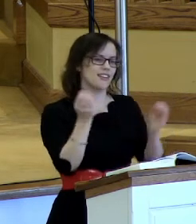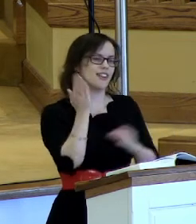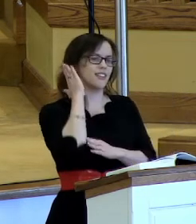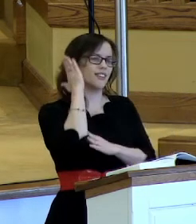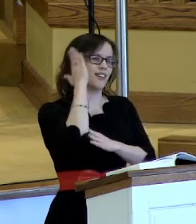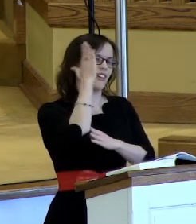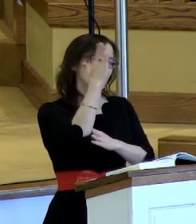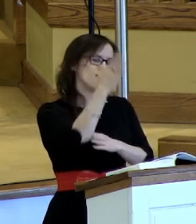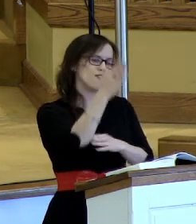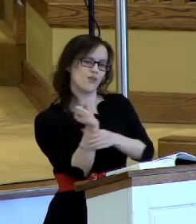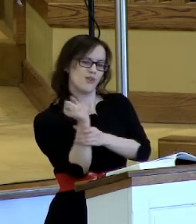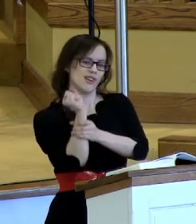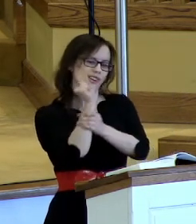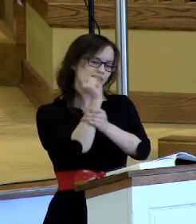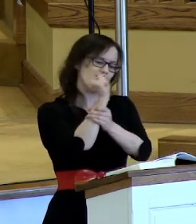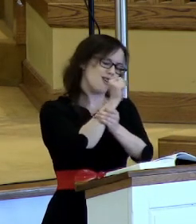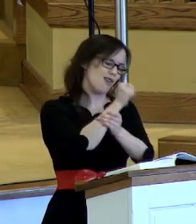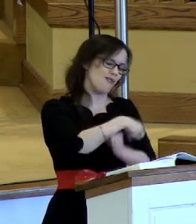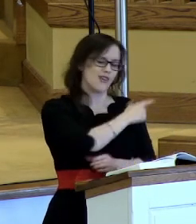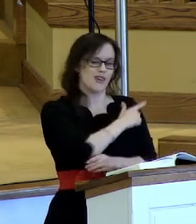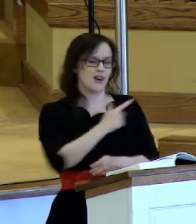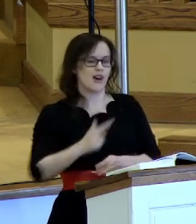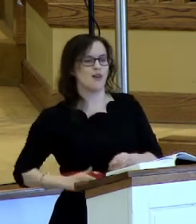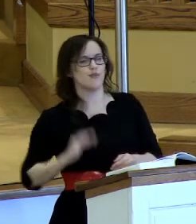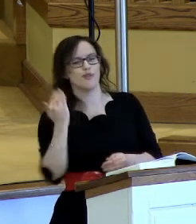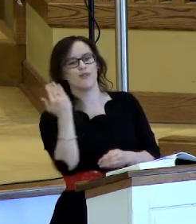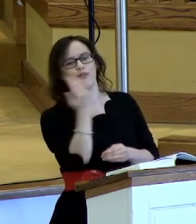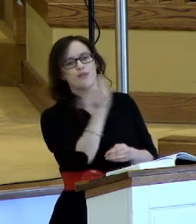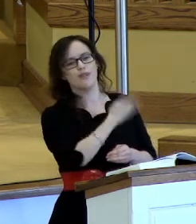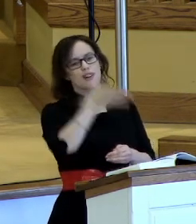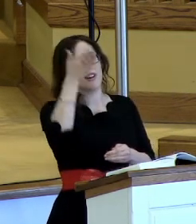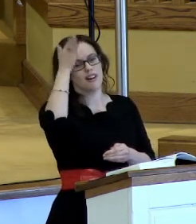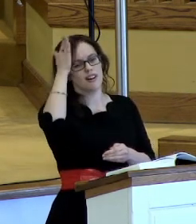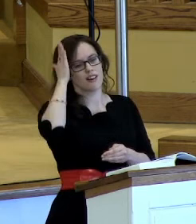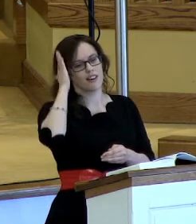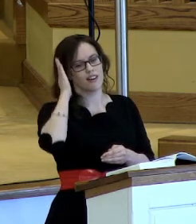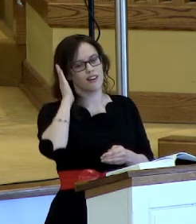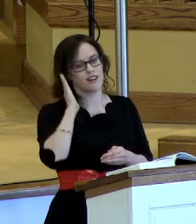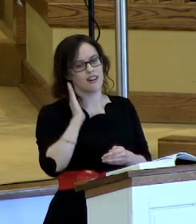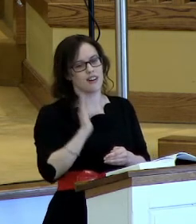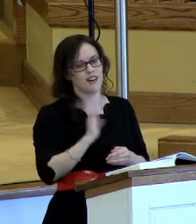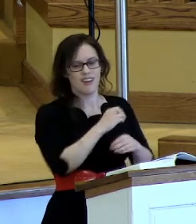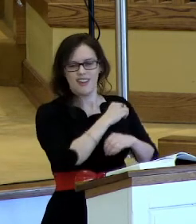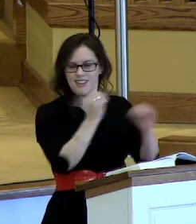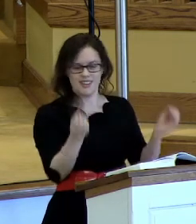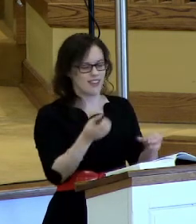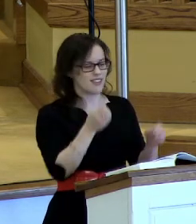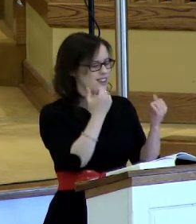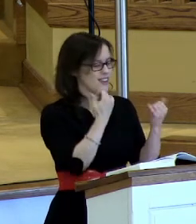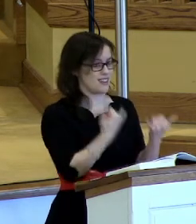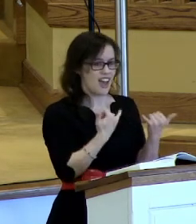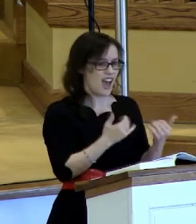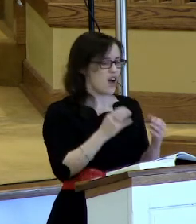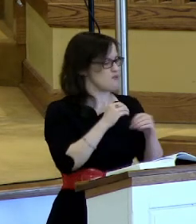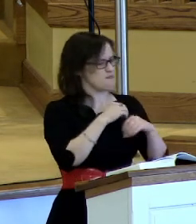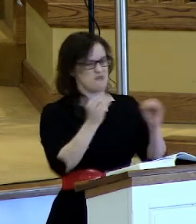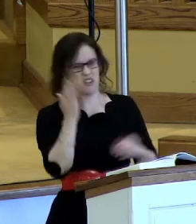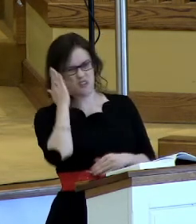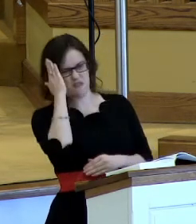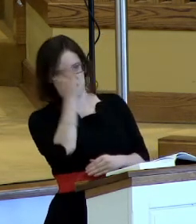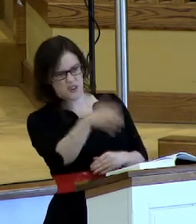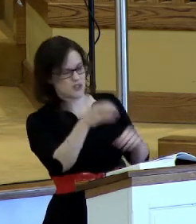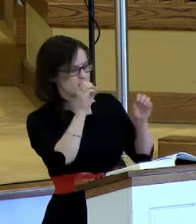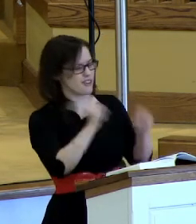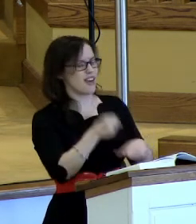can, nothing ever will overcome the Lord our God. Nothing ever